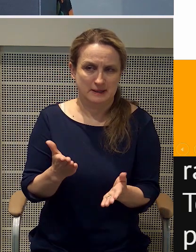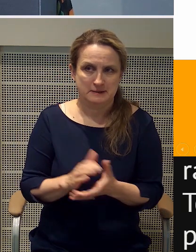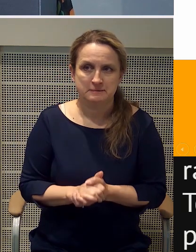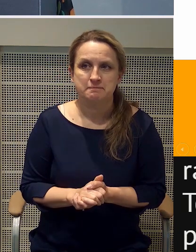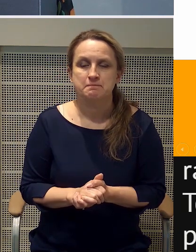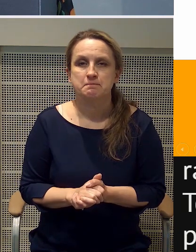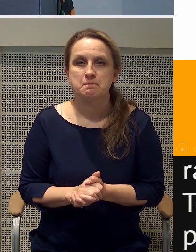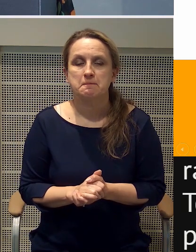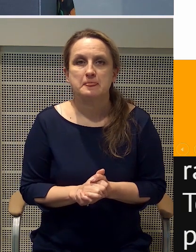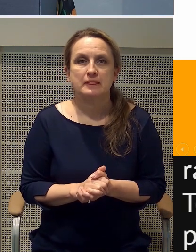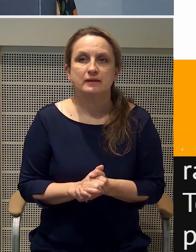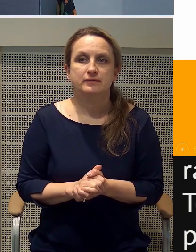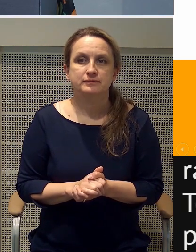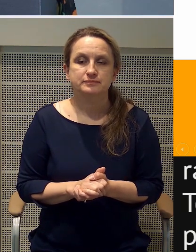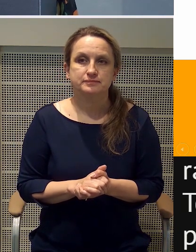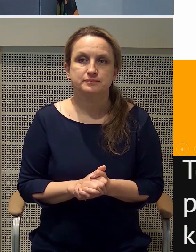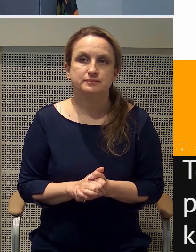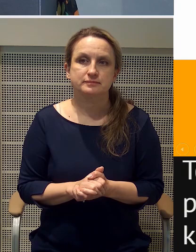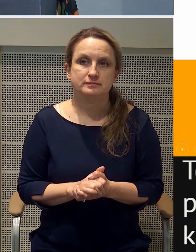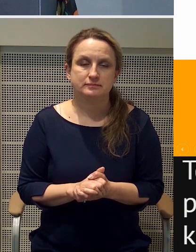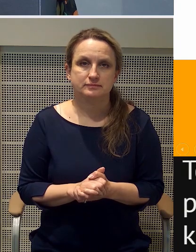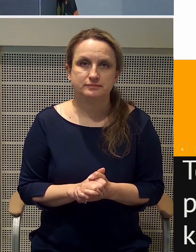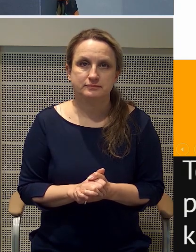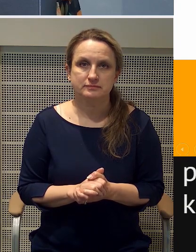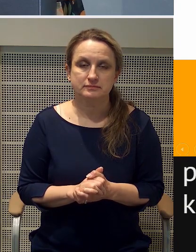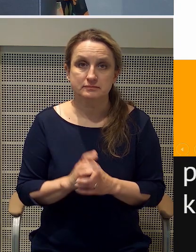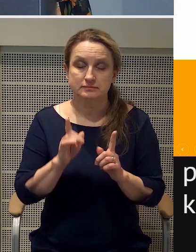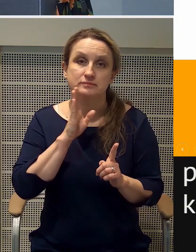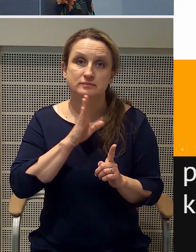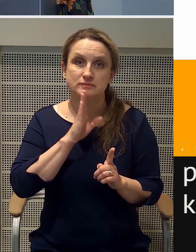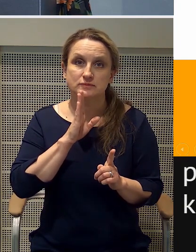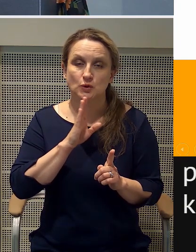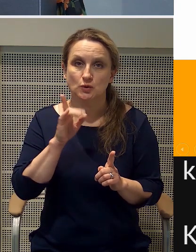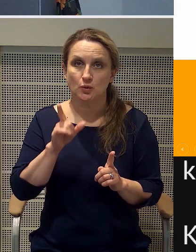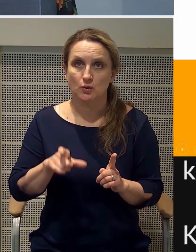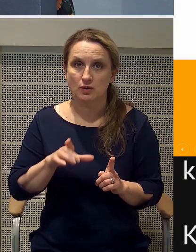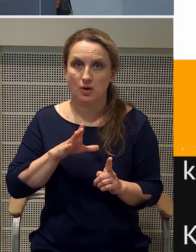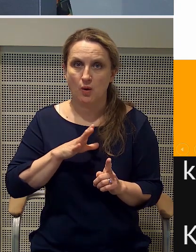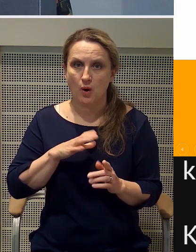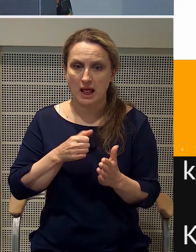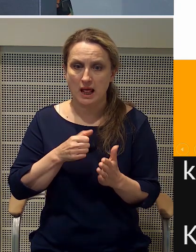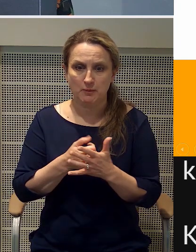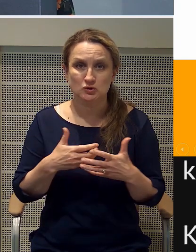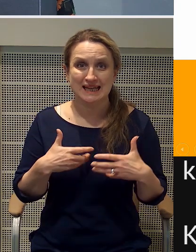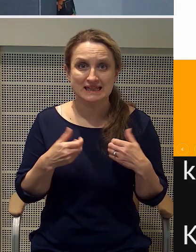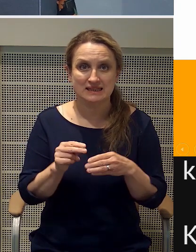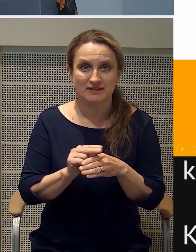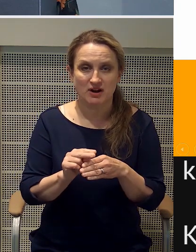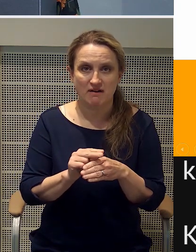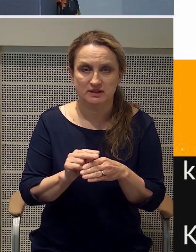So again, the girl next door in the same hospital didn't receive this